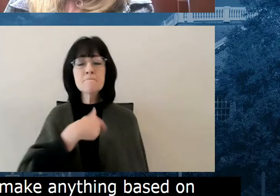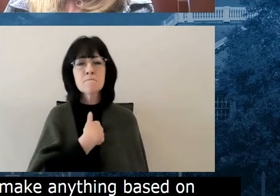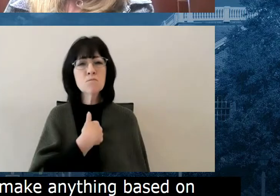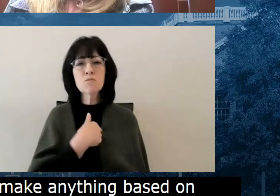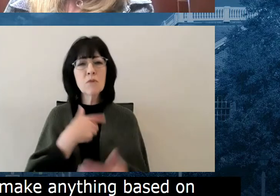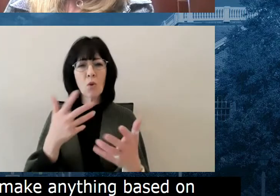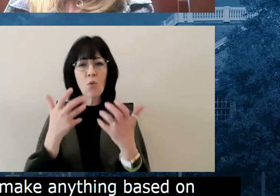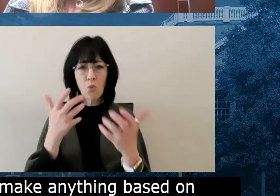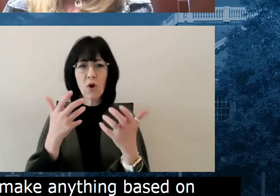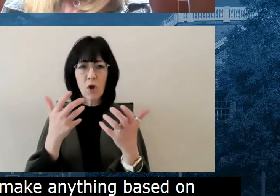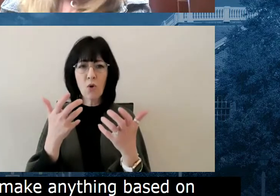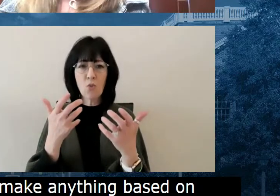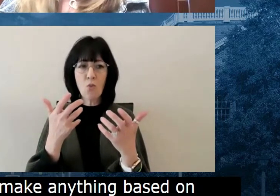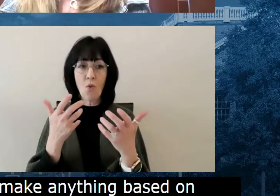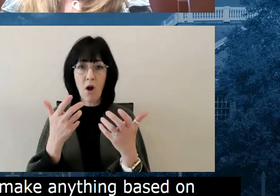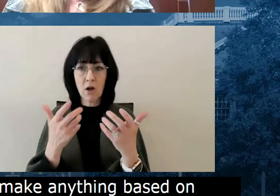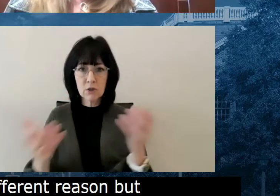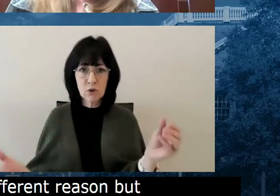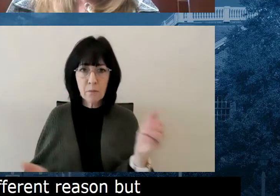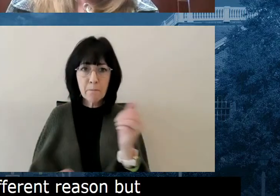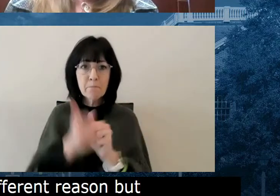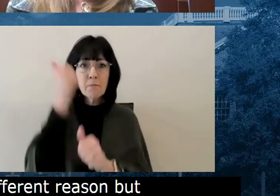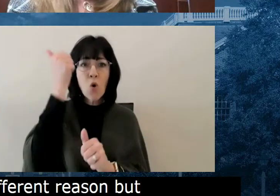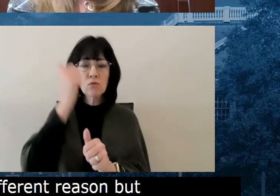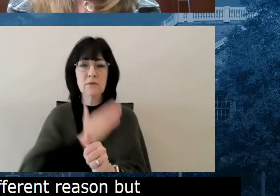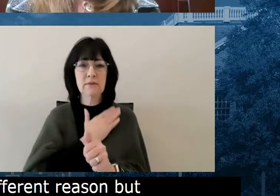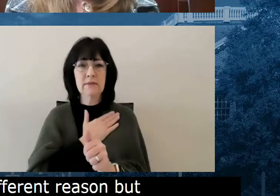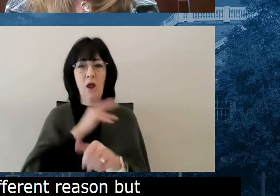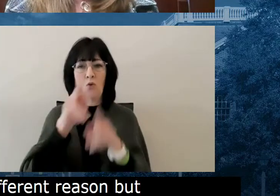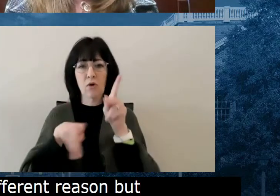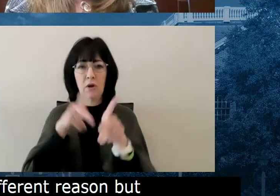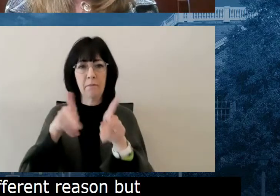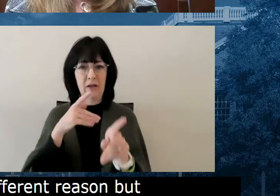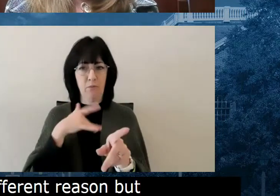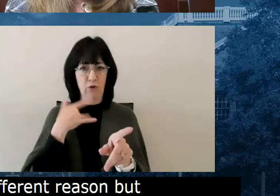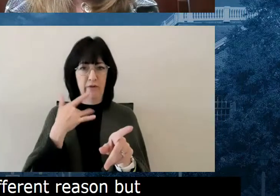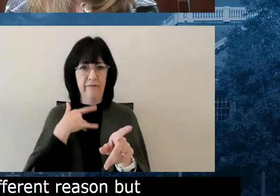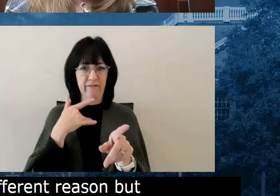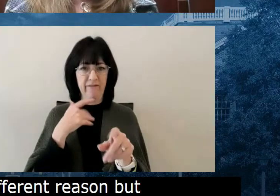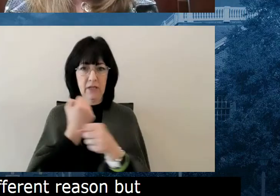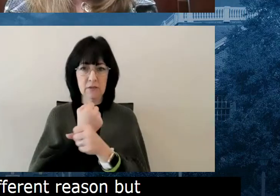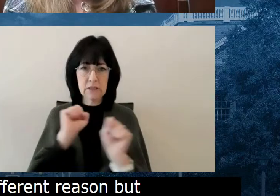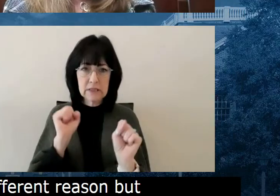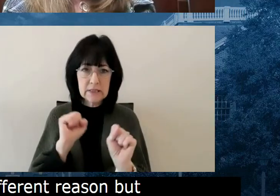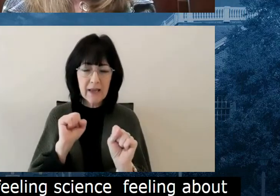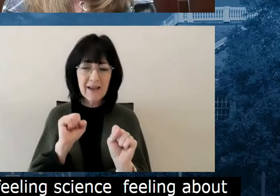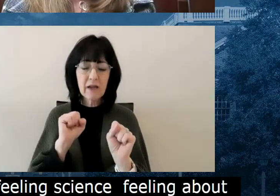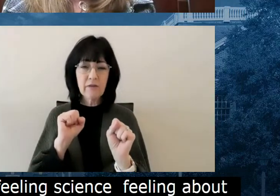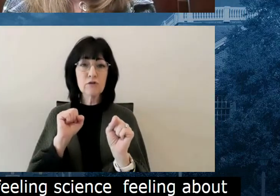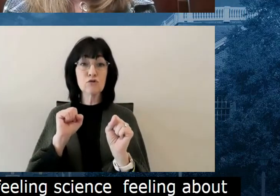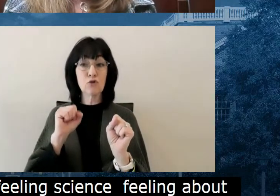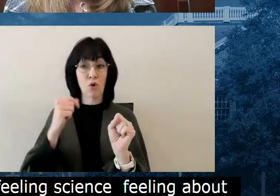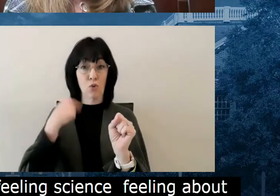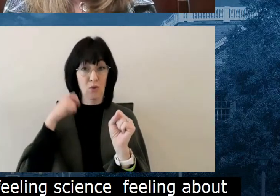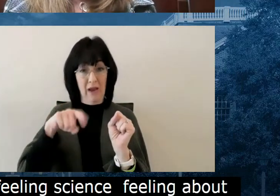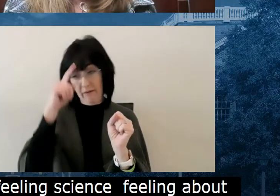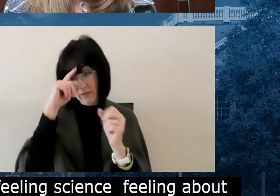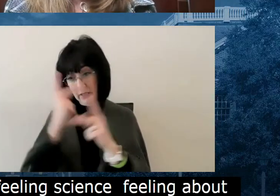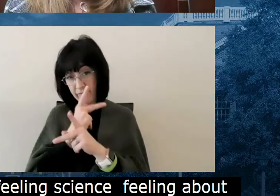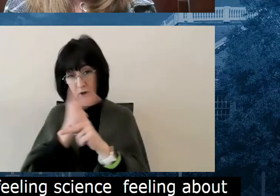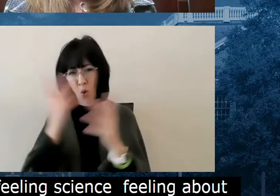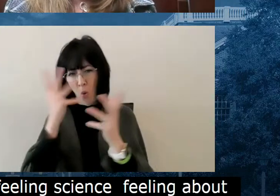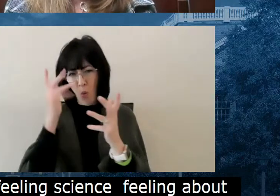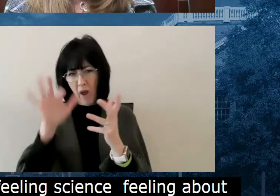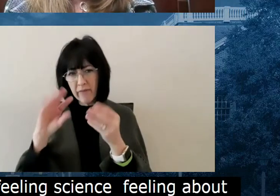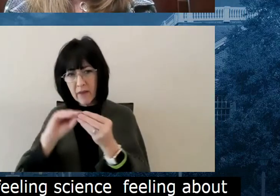but not least of which is that we don't have a strong feeling, science-based feeling about what that number should be. We are